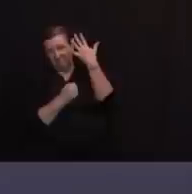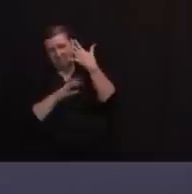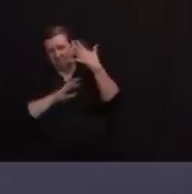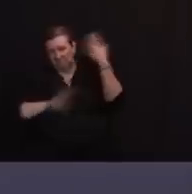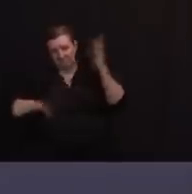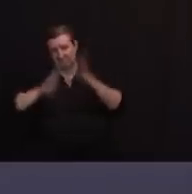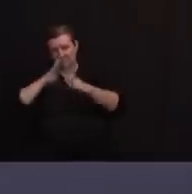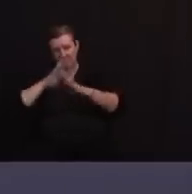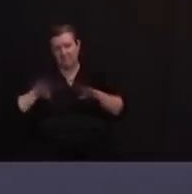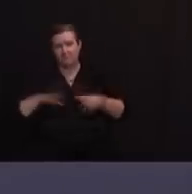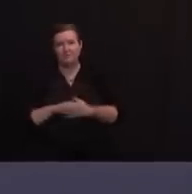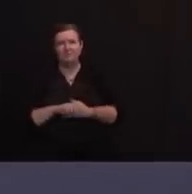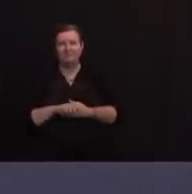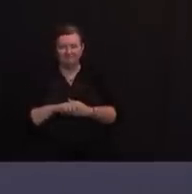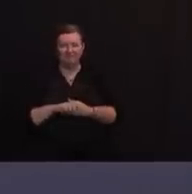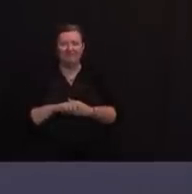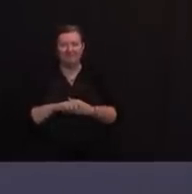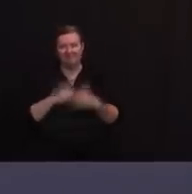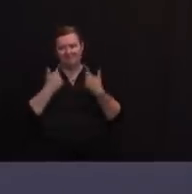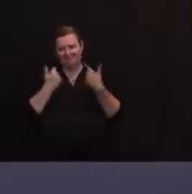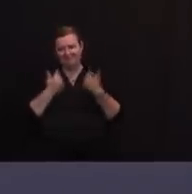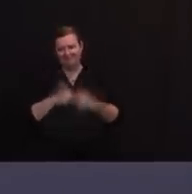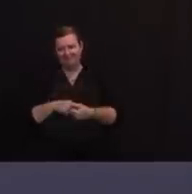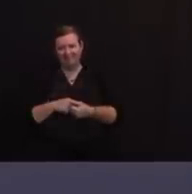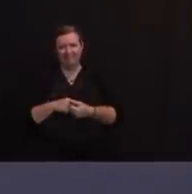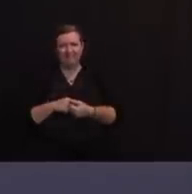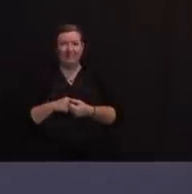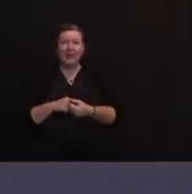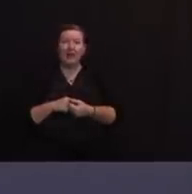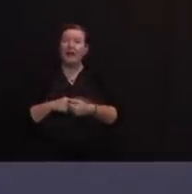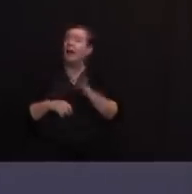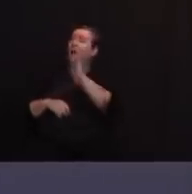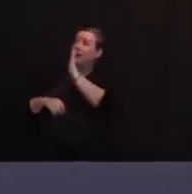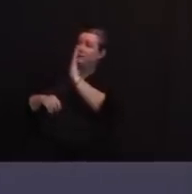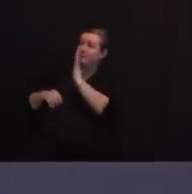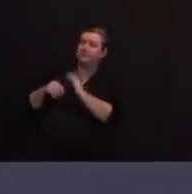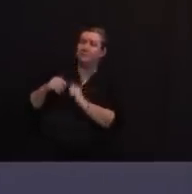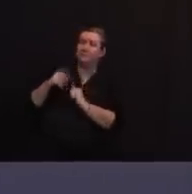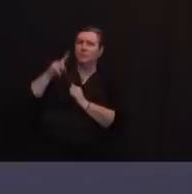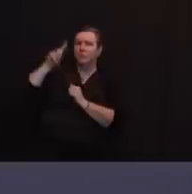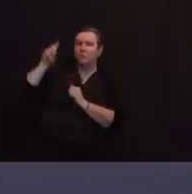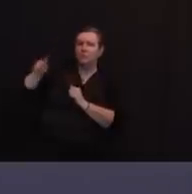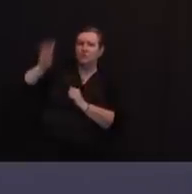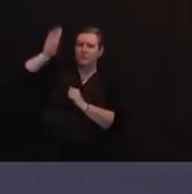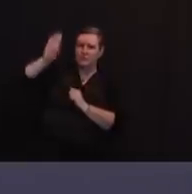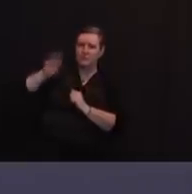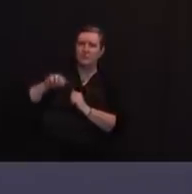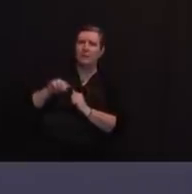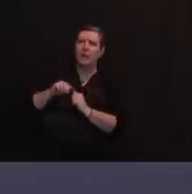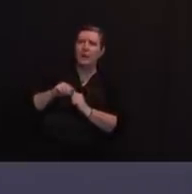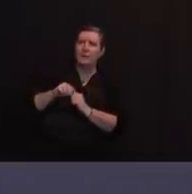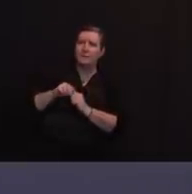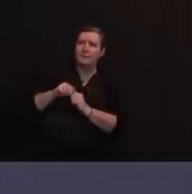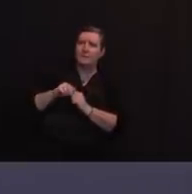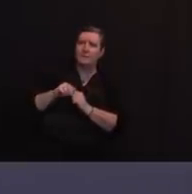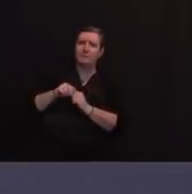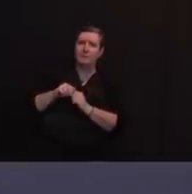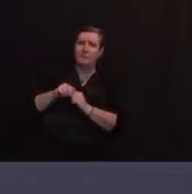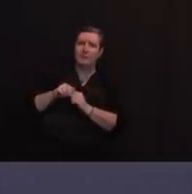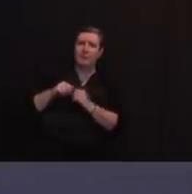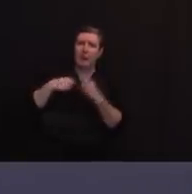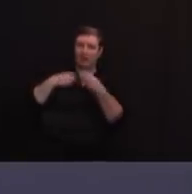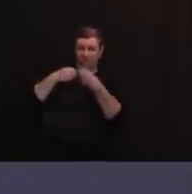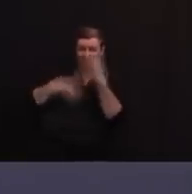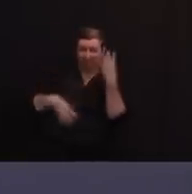Afternoon, Governor. Afternoon. Long time. Yeah. Are we I seeing hope a you've bump not in been stockpiling your questions. Sorry, what's